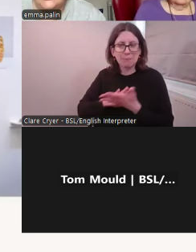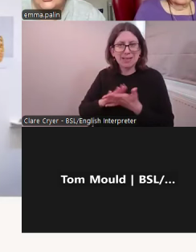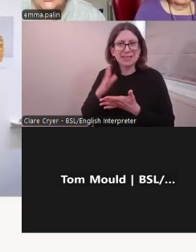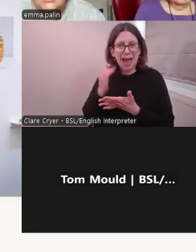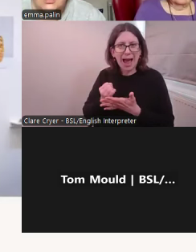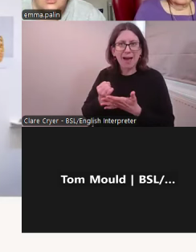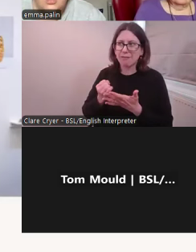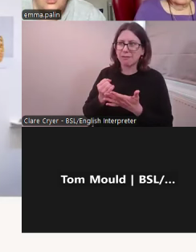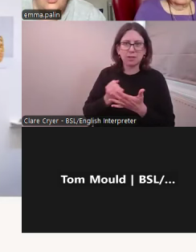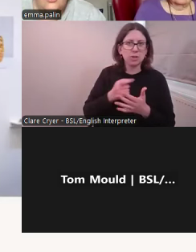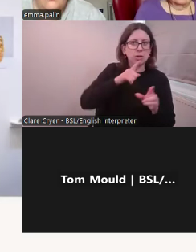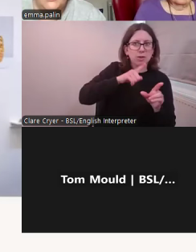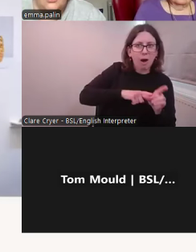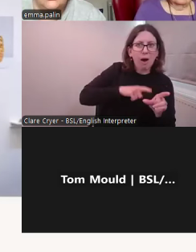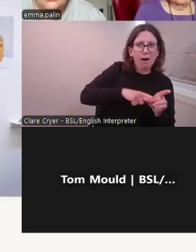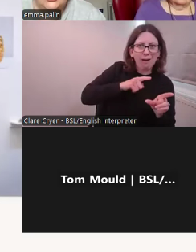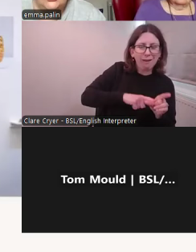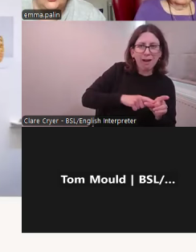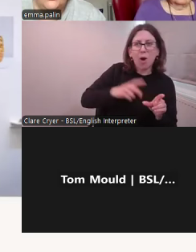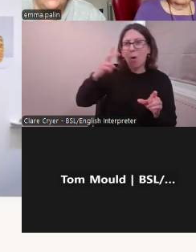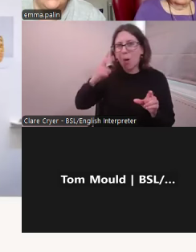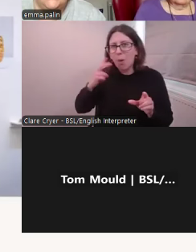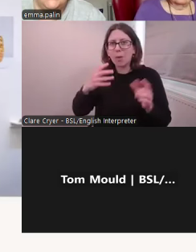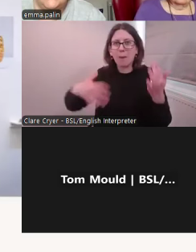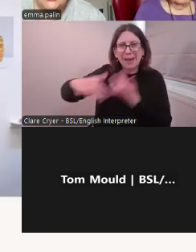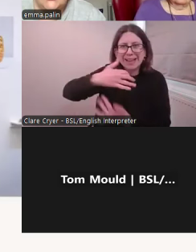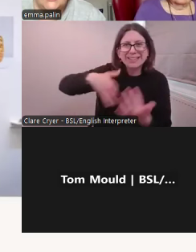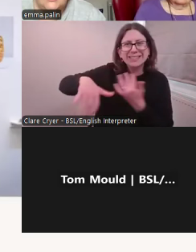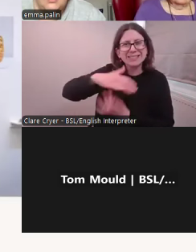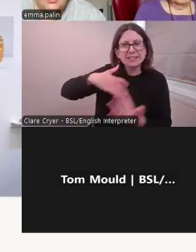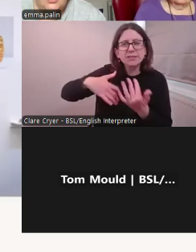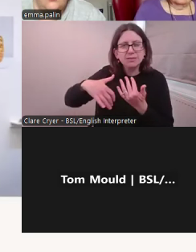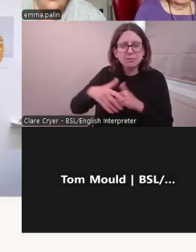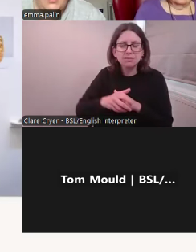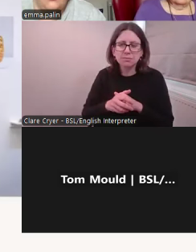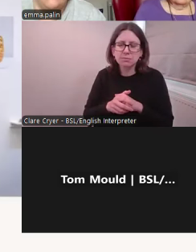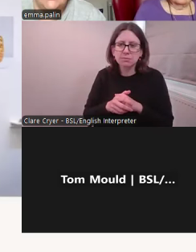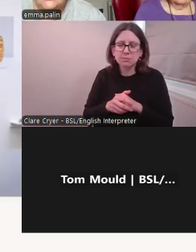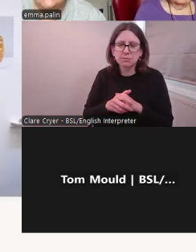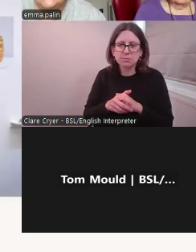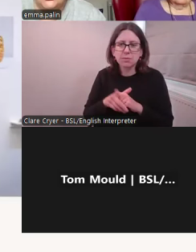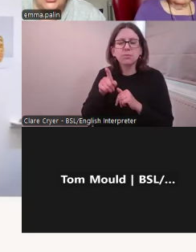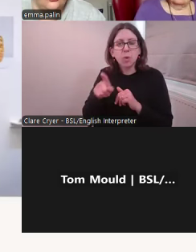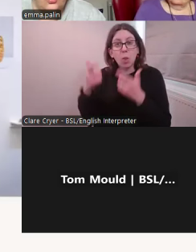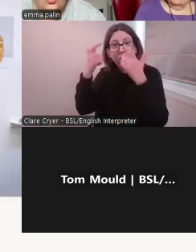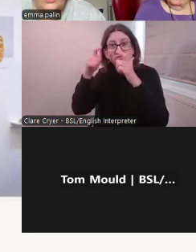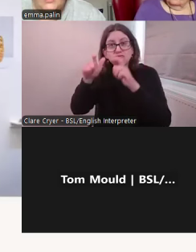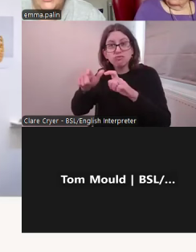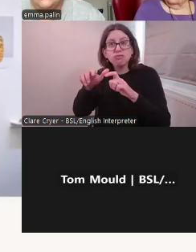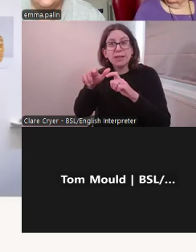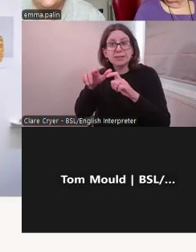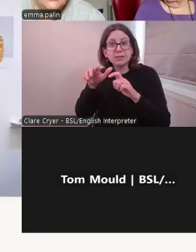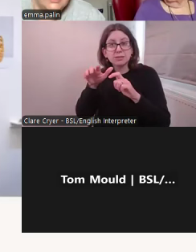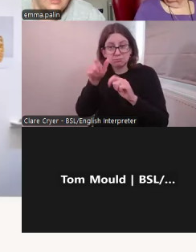to the sessions that the artists were doing at Chester. Our residents and children